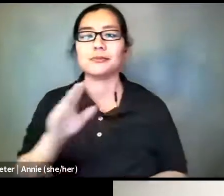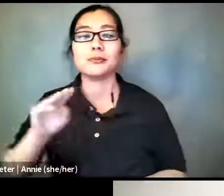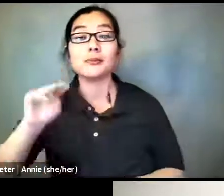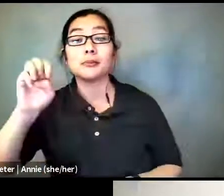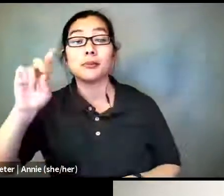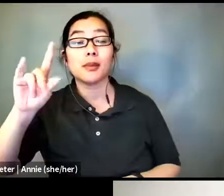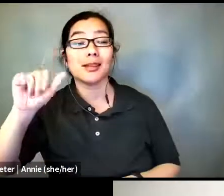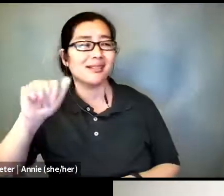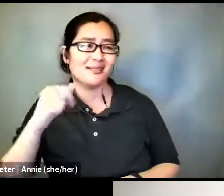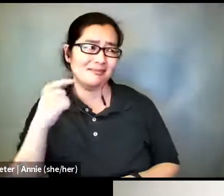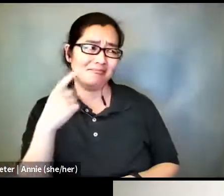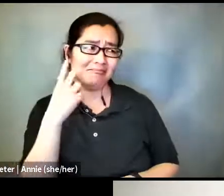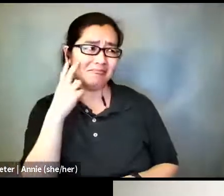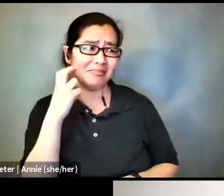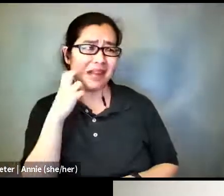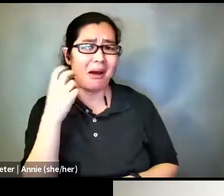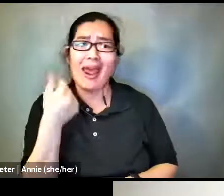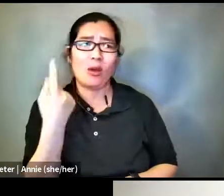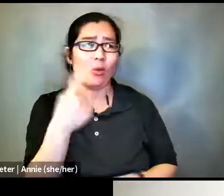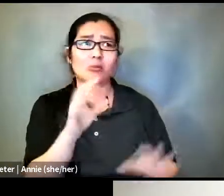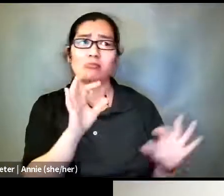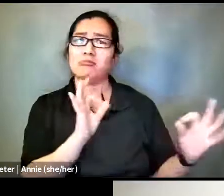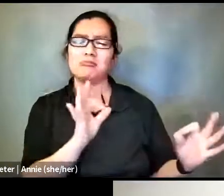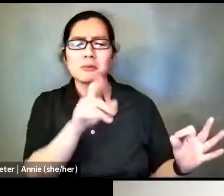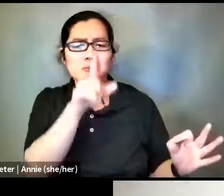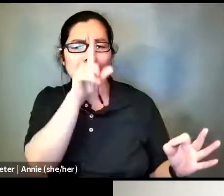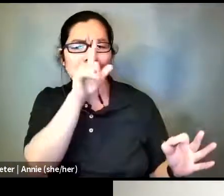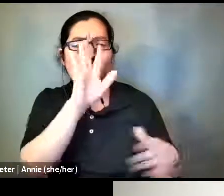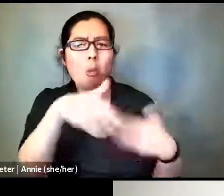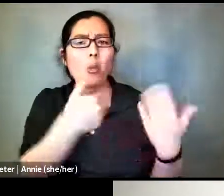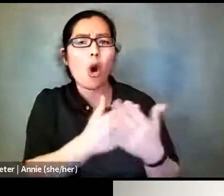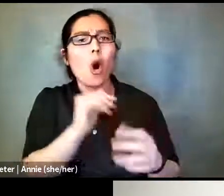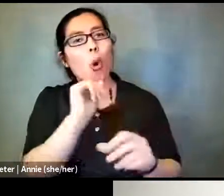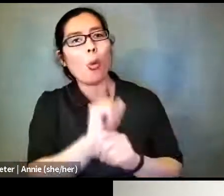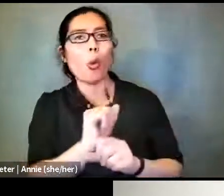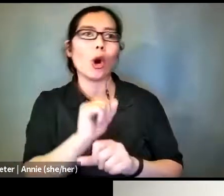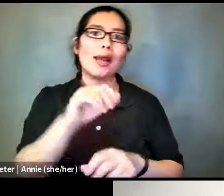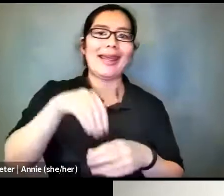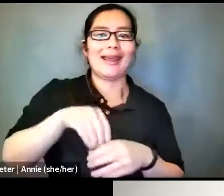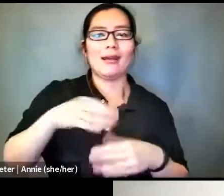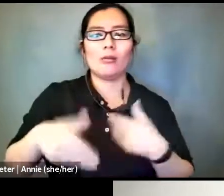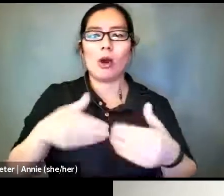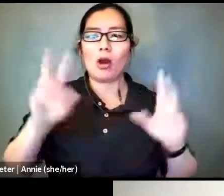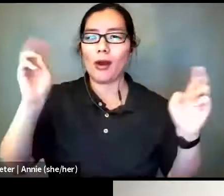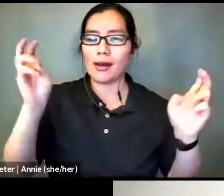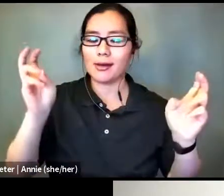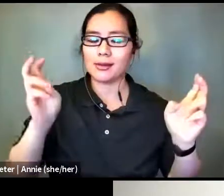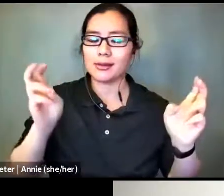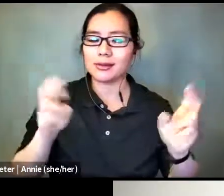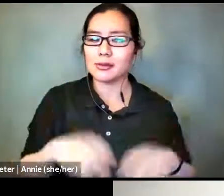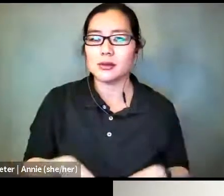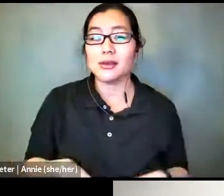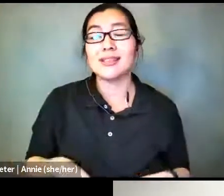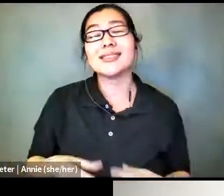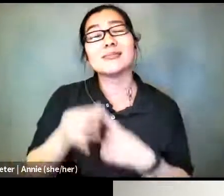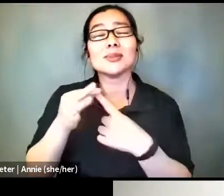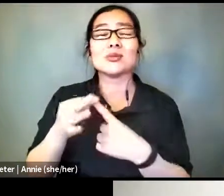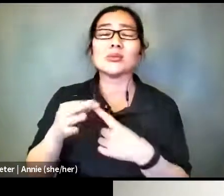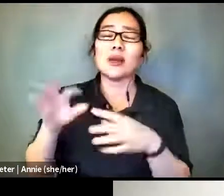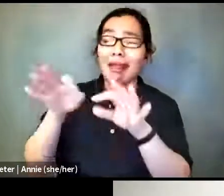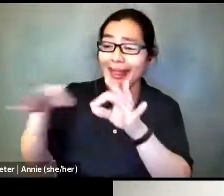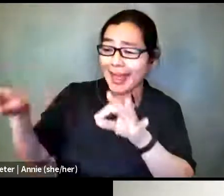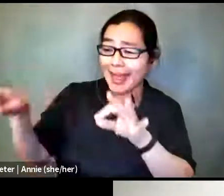down perfectly. Yeah. We're all work in progress. And part of it is we're all collectively learning too. Language is always changing, and kind of